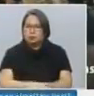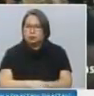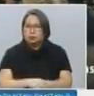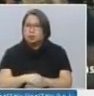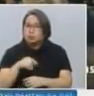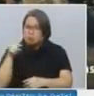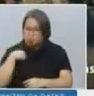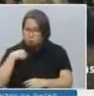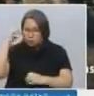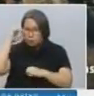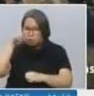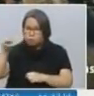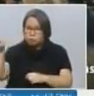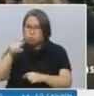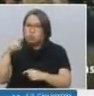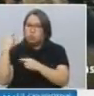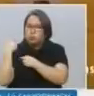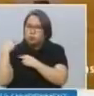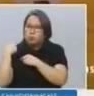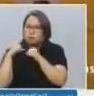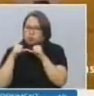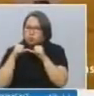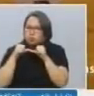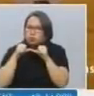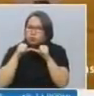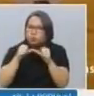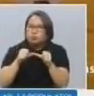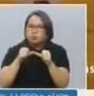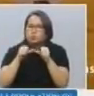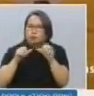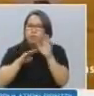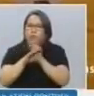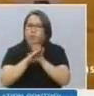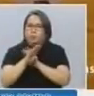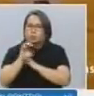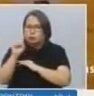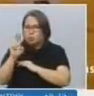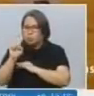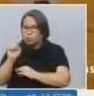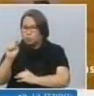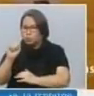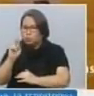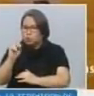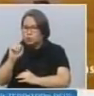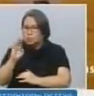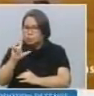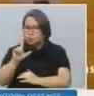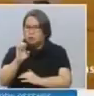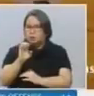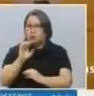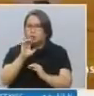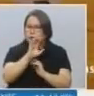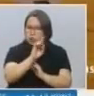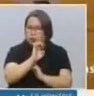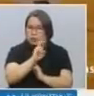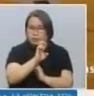part in ensuring our nation's sustainable development starting now. Exhort all concerned agencies and local government units